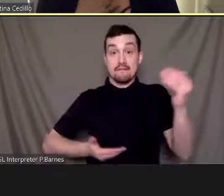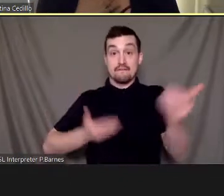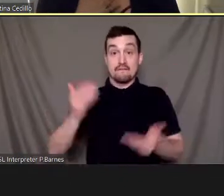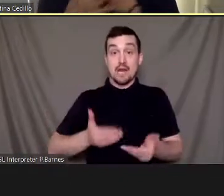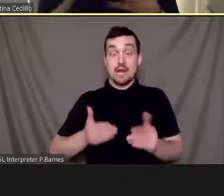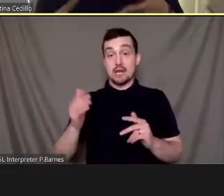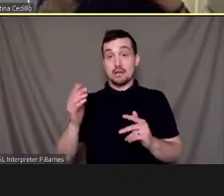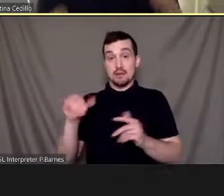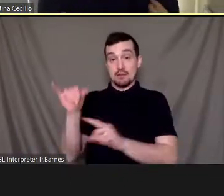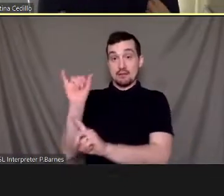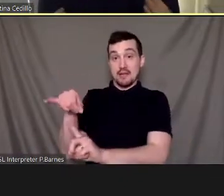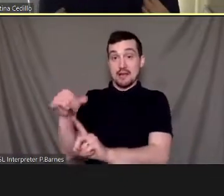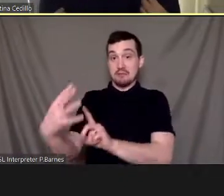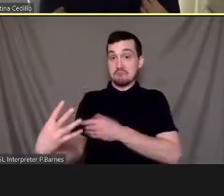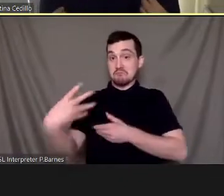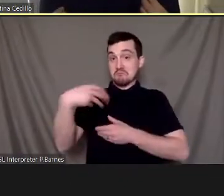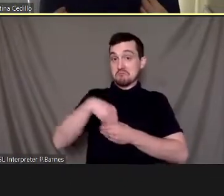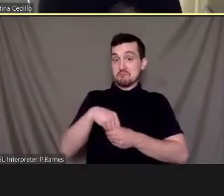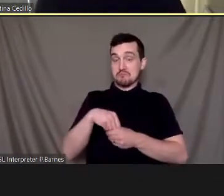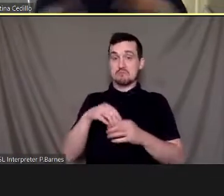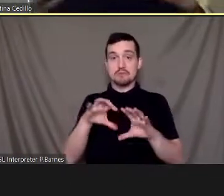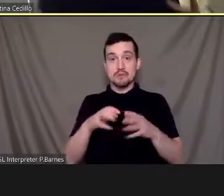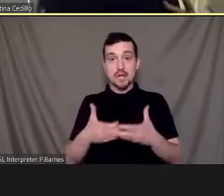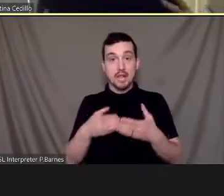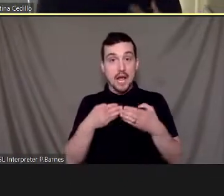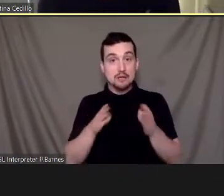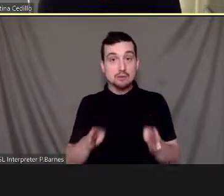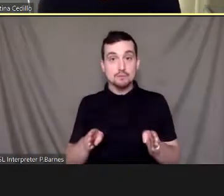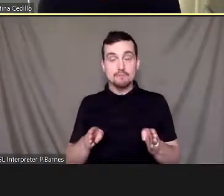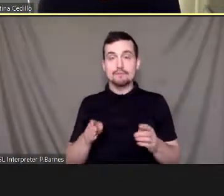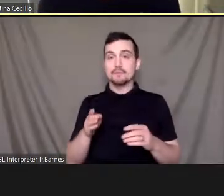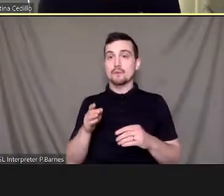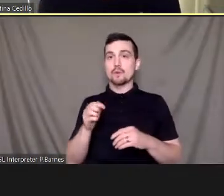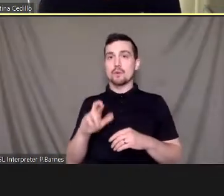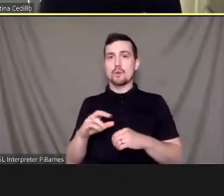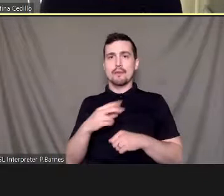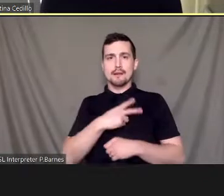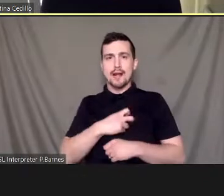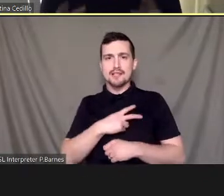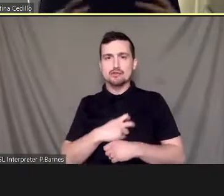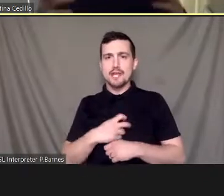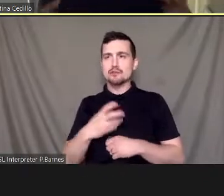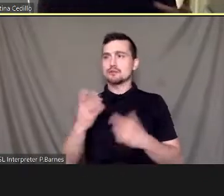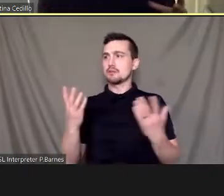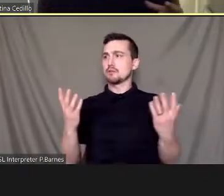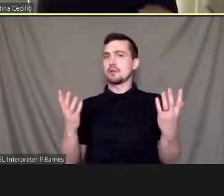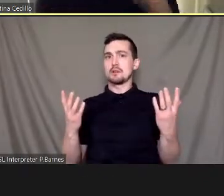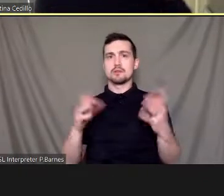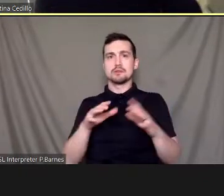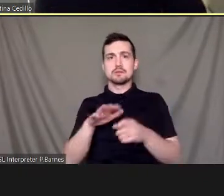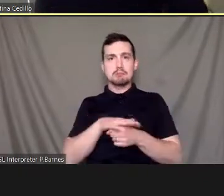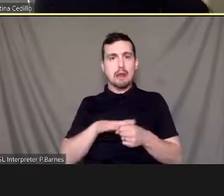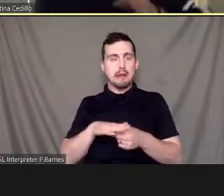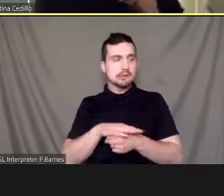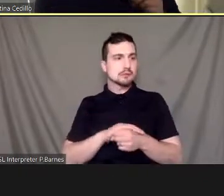inviting that into the classroom or the consultation space when a lot of the times,